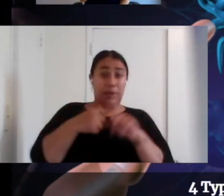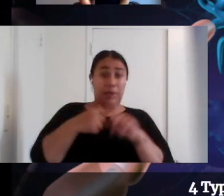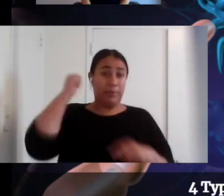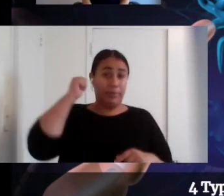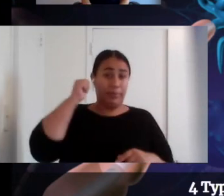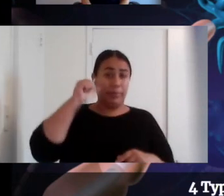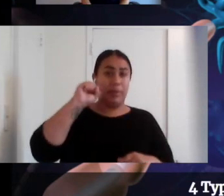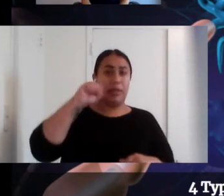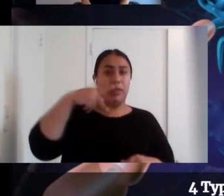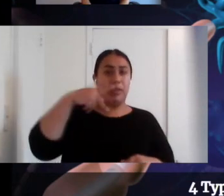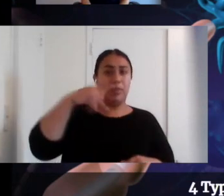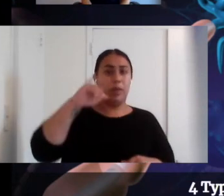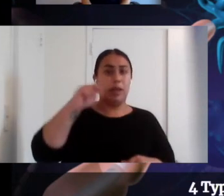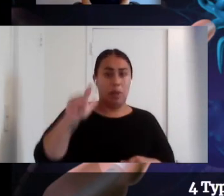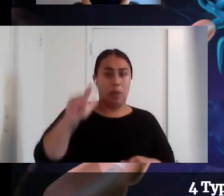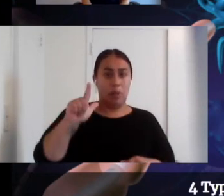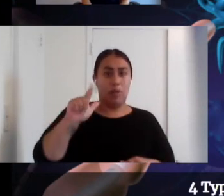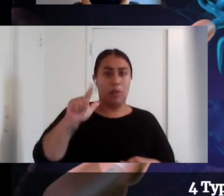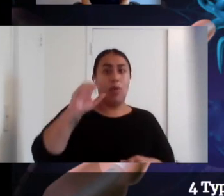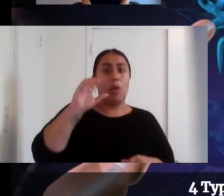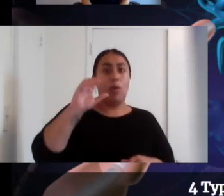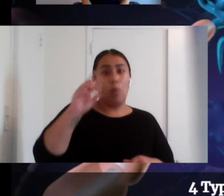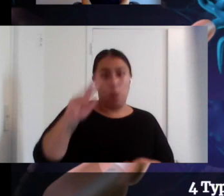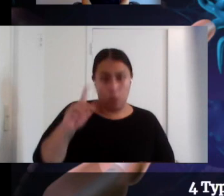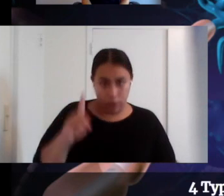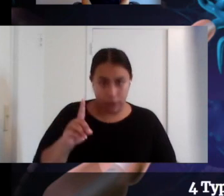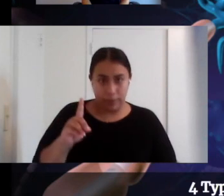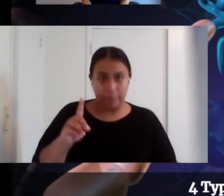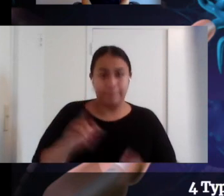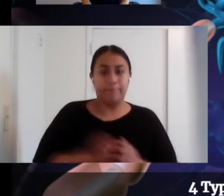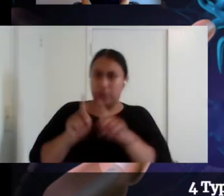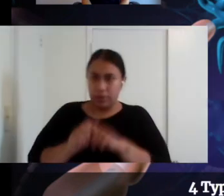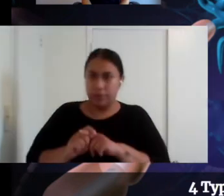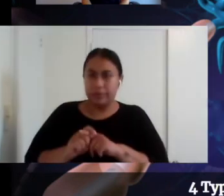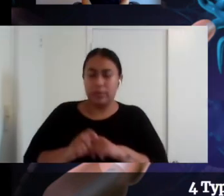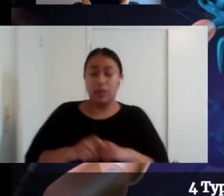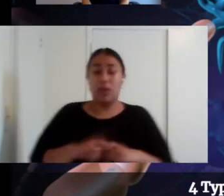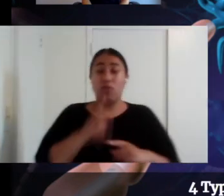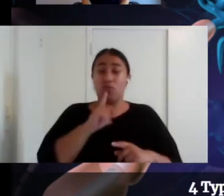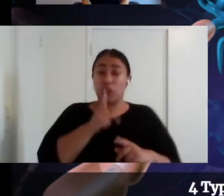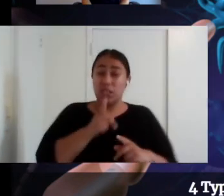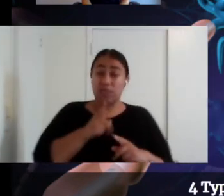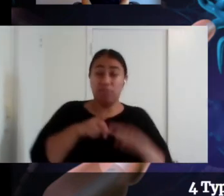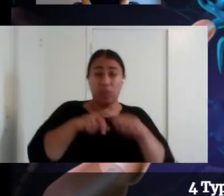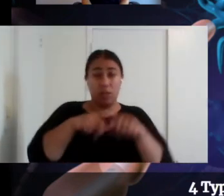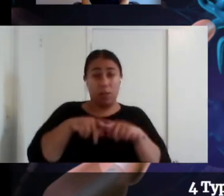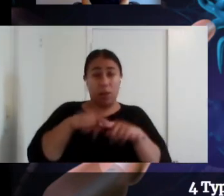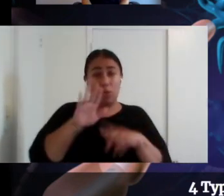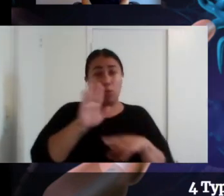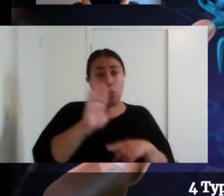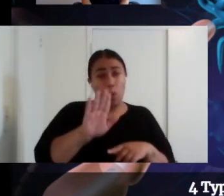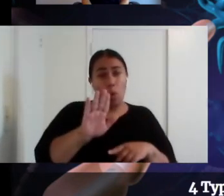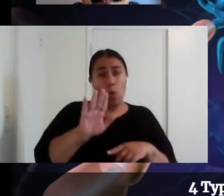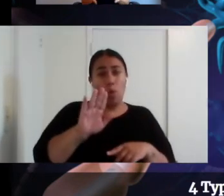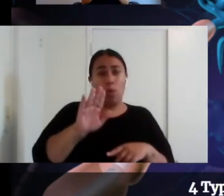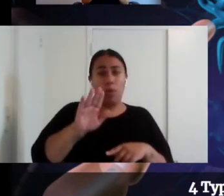the symptomatology in multiple sclerosis is due to the involvement of the central nervous system. Anytime you have a disease where the